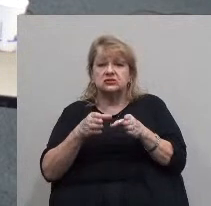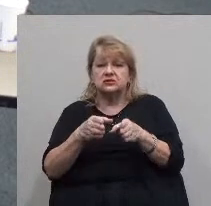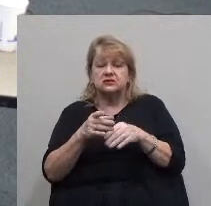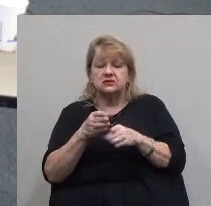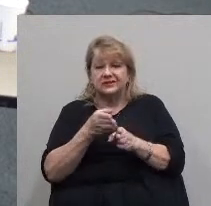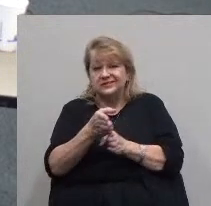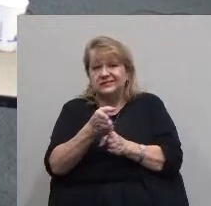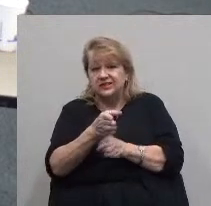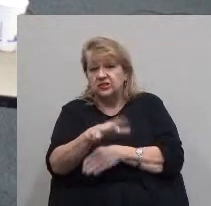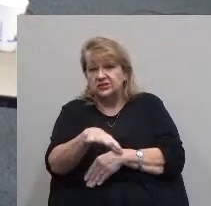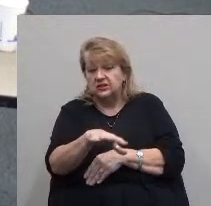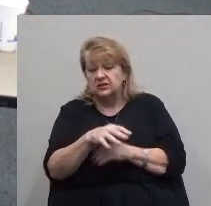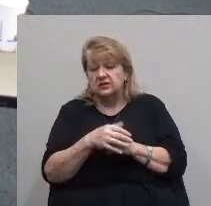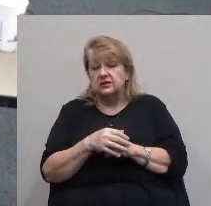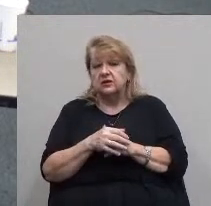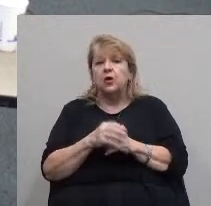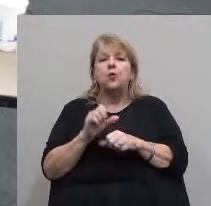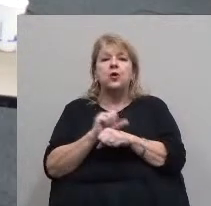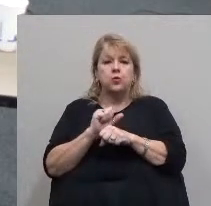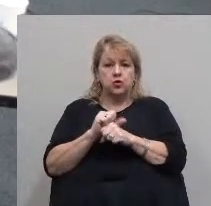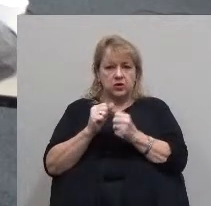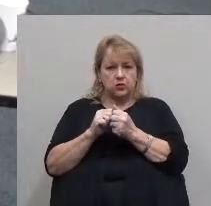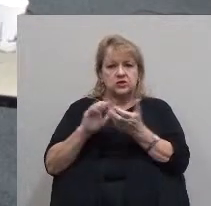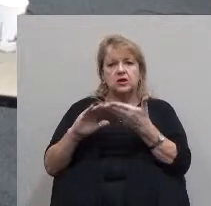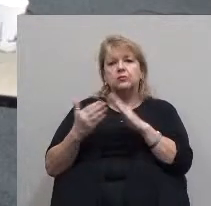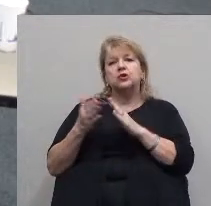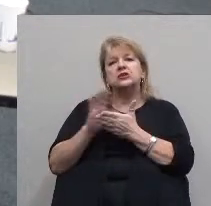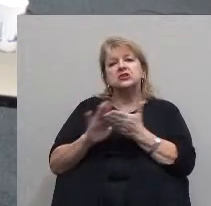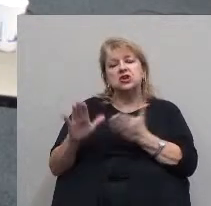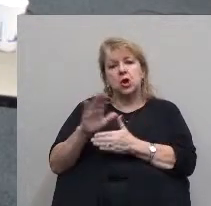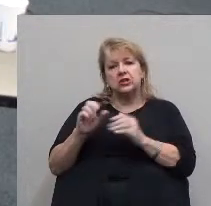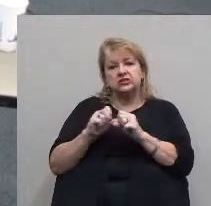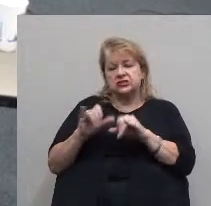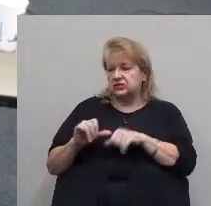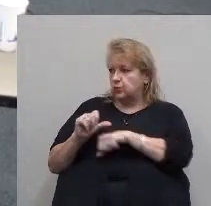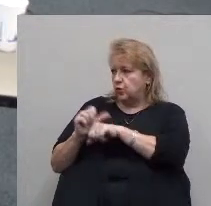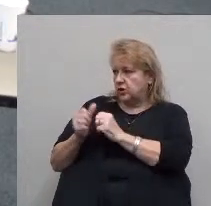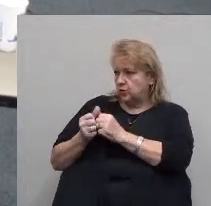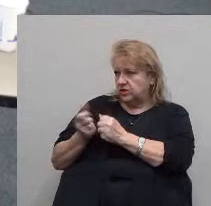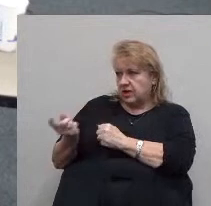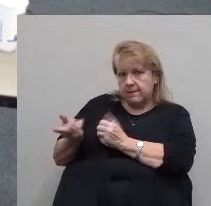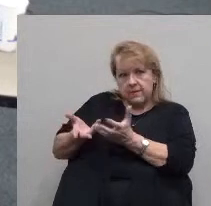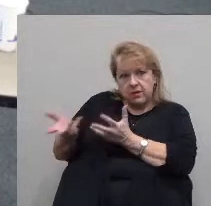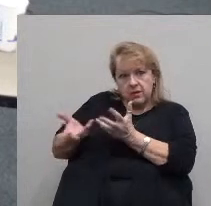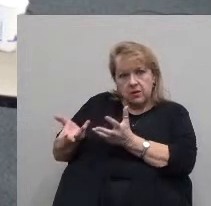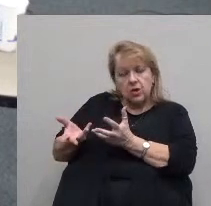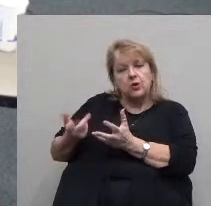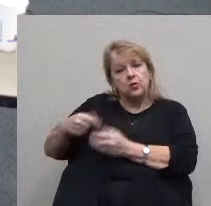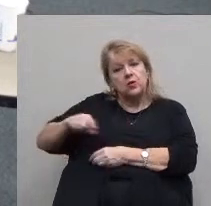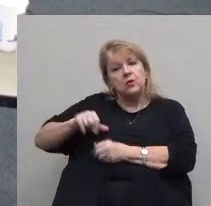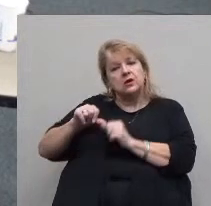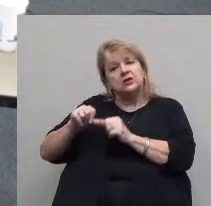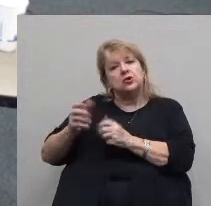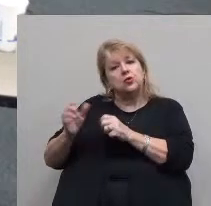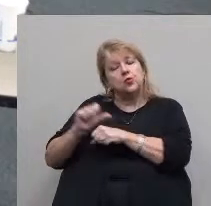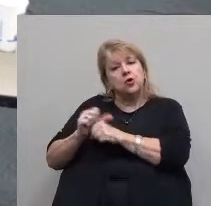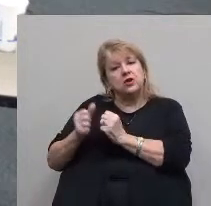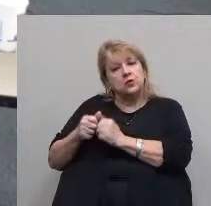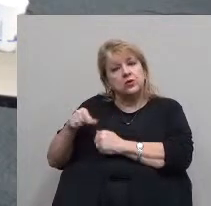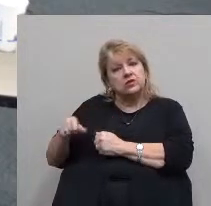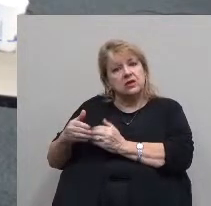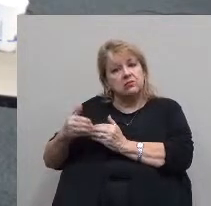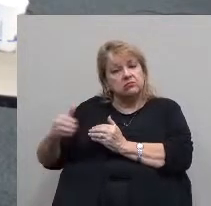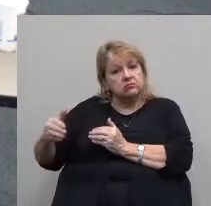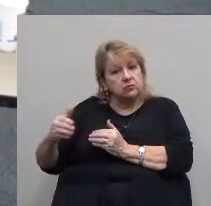with the community college system on this particular bill, and it would make sense that we would be working with them on this bill. And I